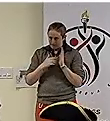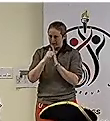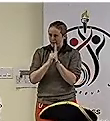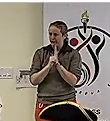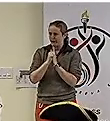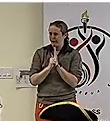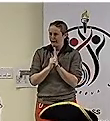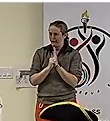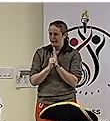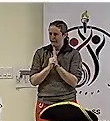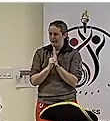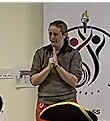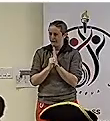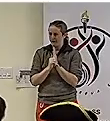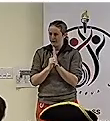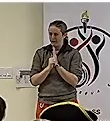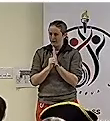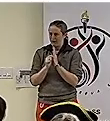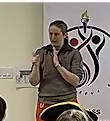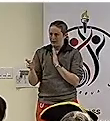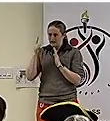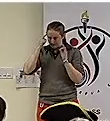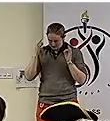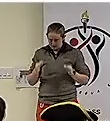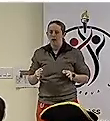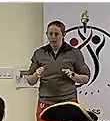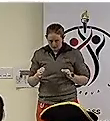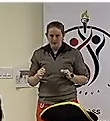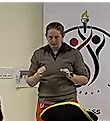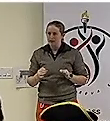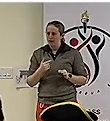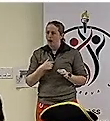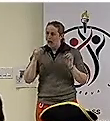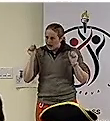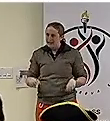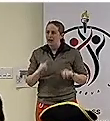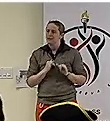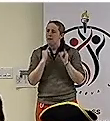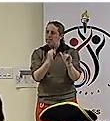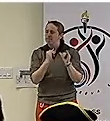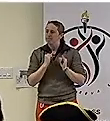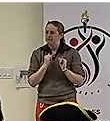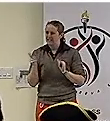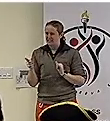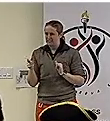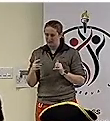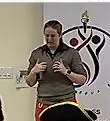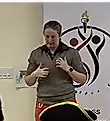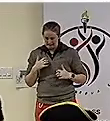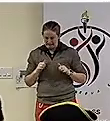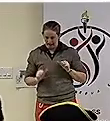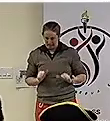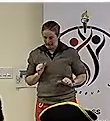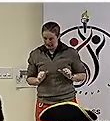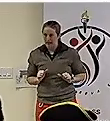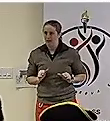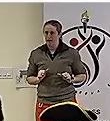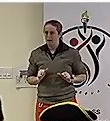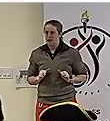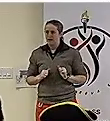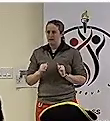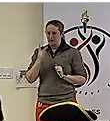he felt the strength to do the Blue Nose the following year. He was scared and unsure, but after reading my article,